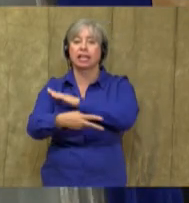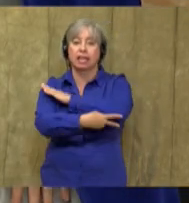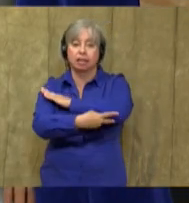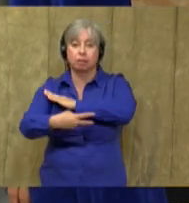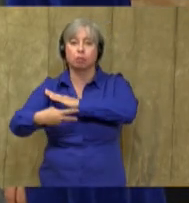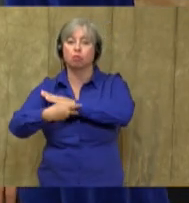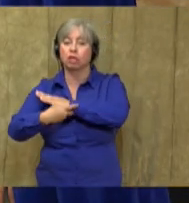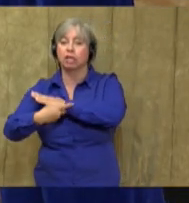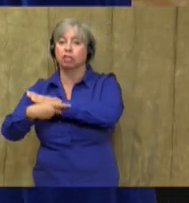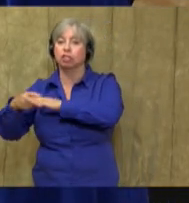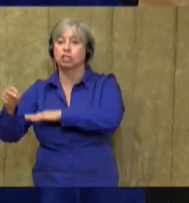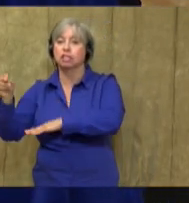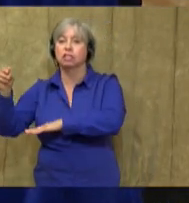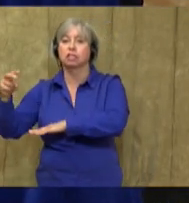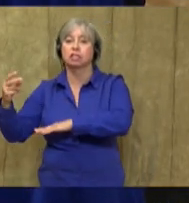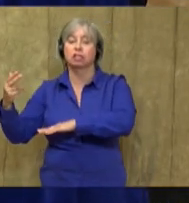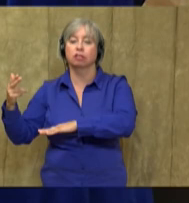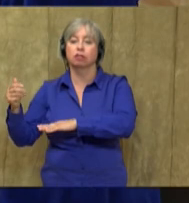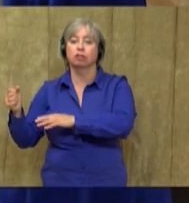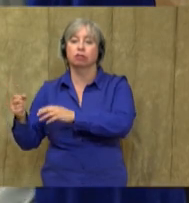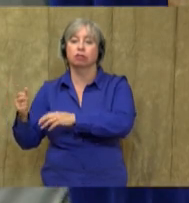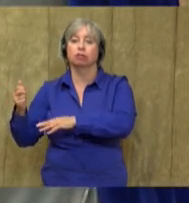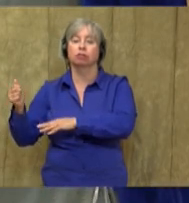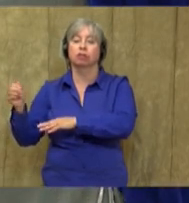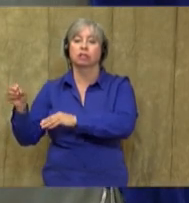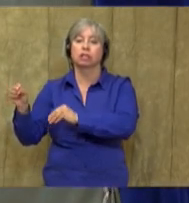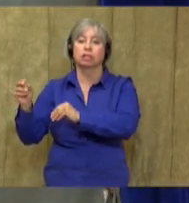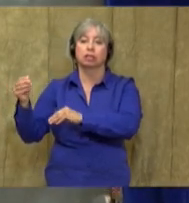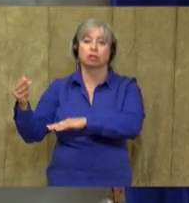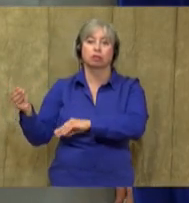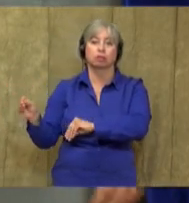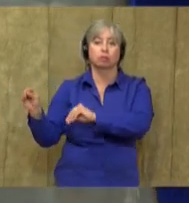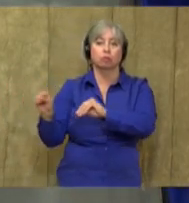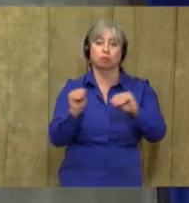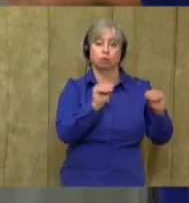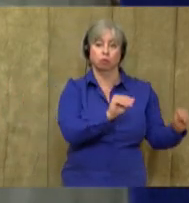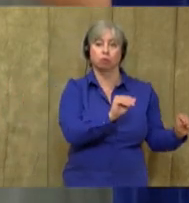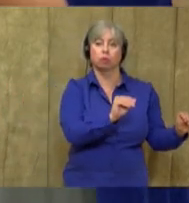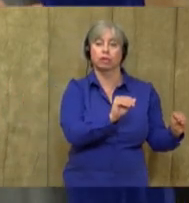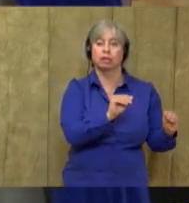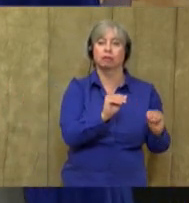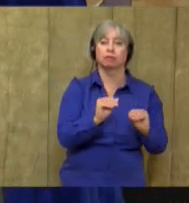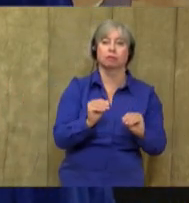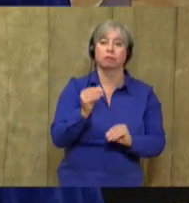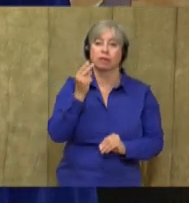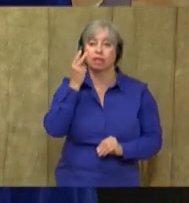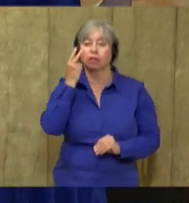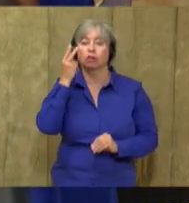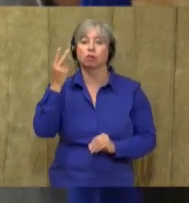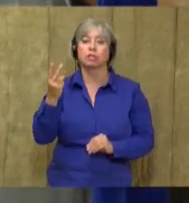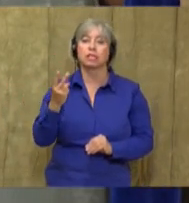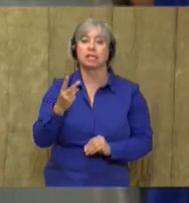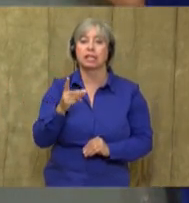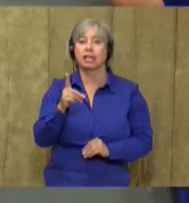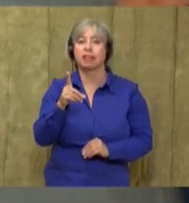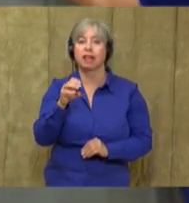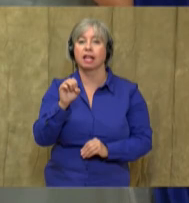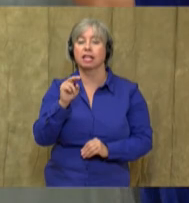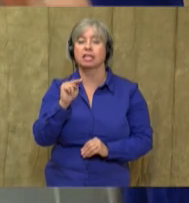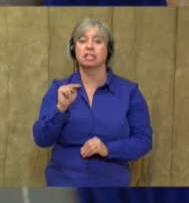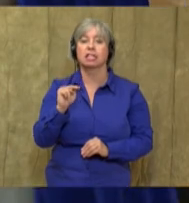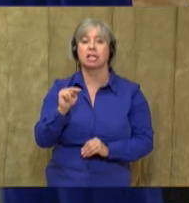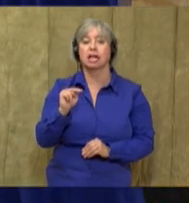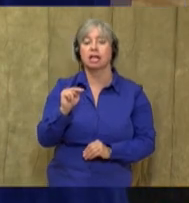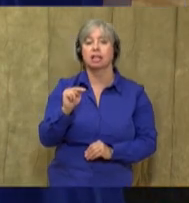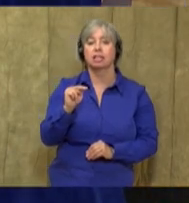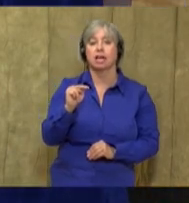in order to get from one place to another. So if you go to Venice today, you would see that, and of course the gondolas are going to take you from place